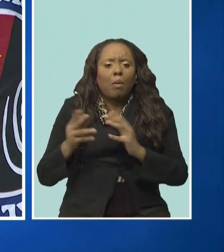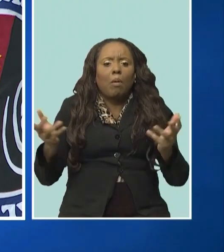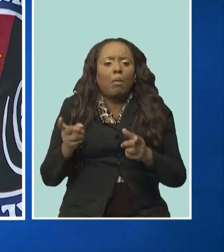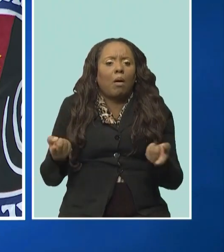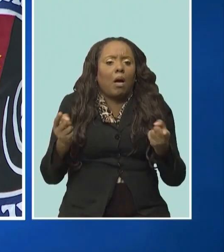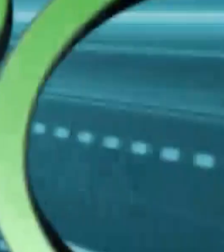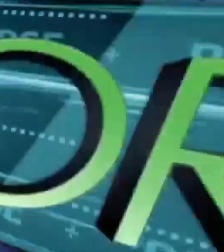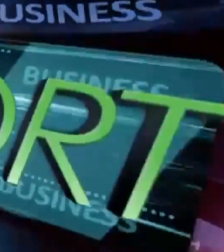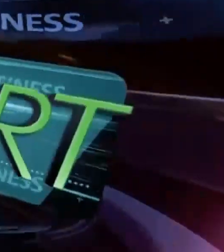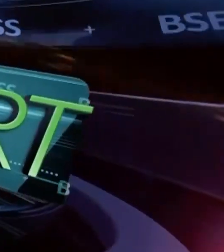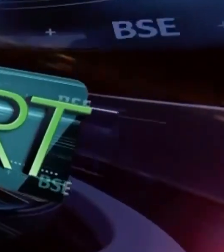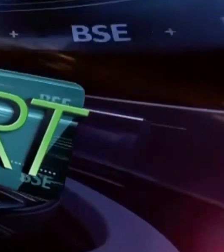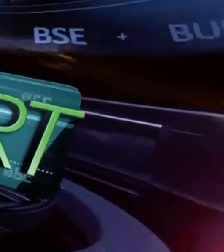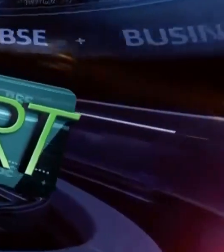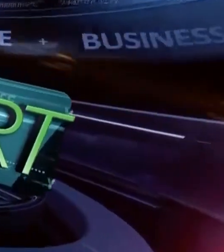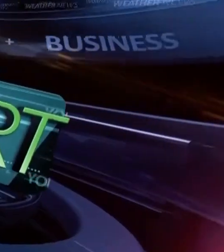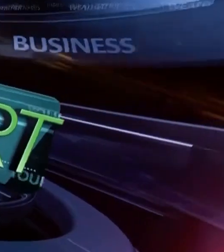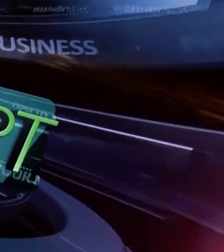drought.